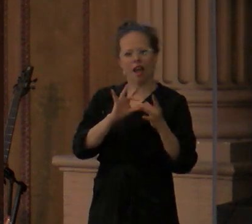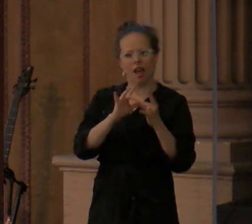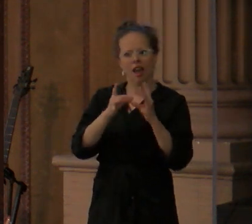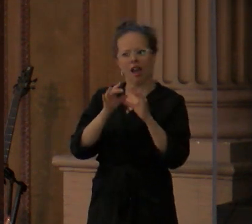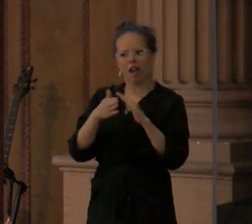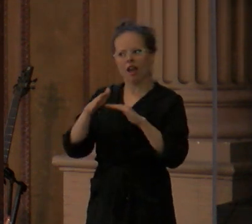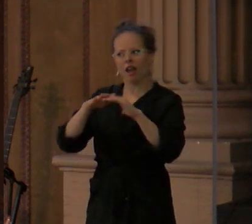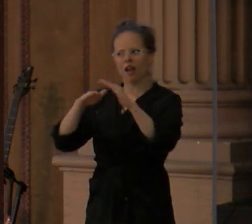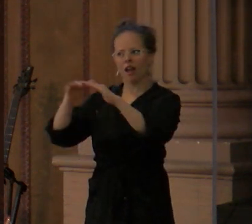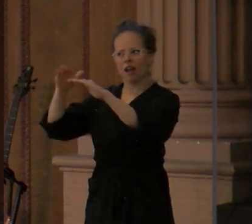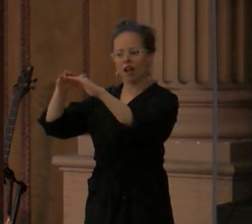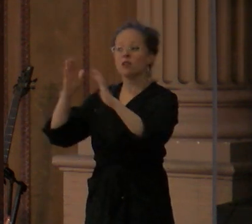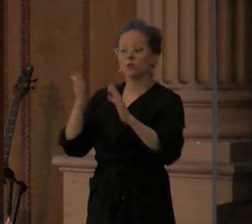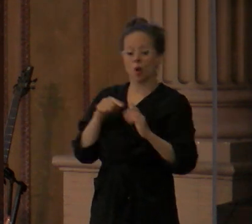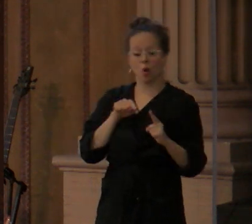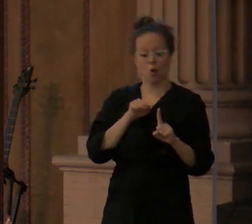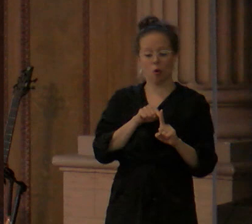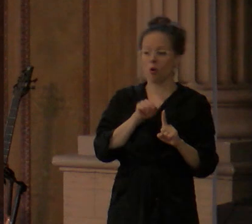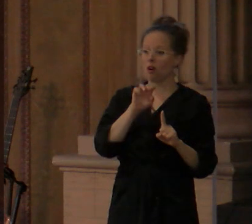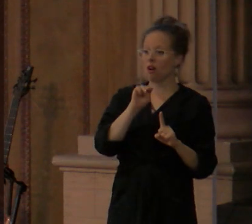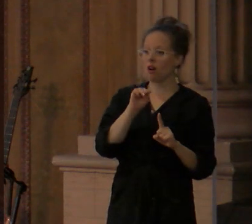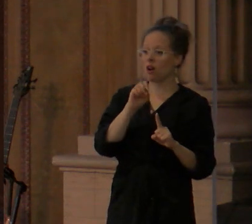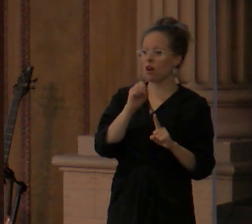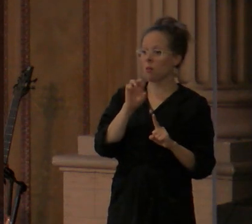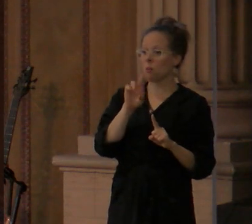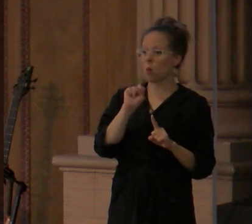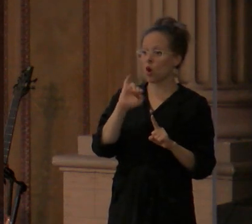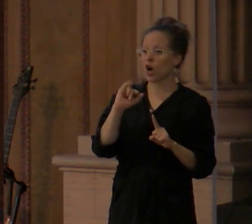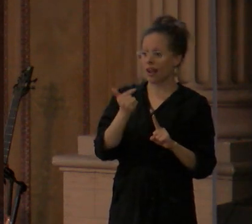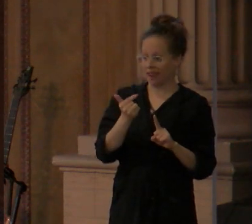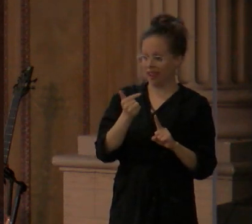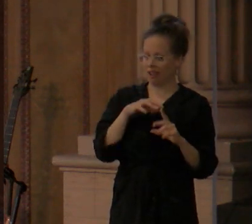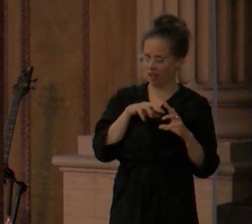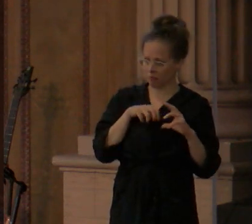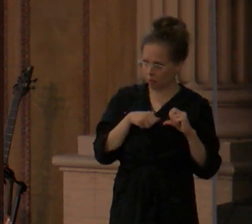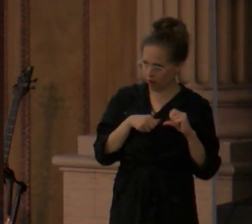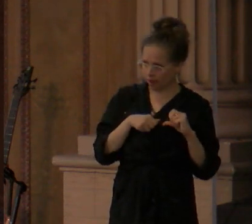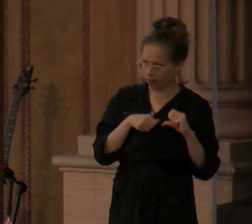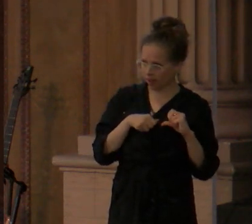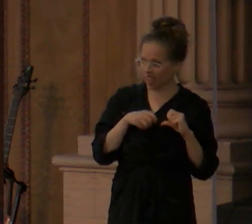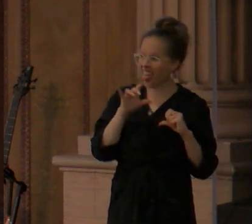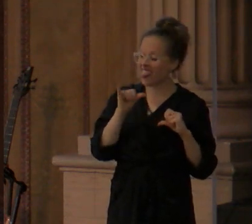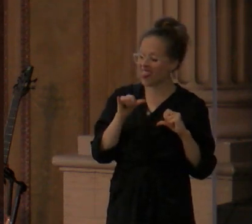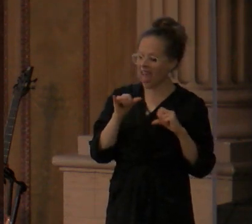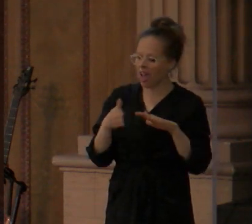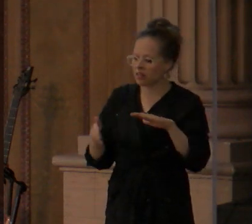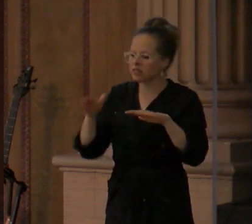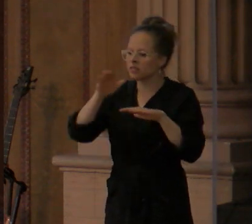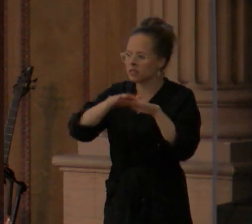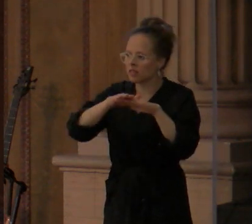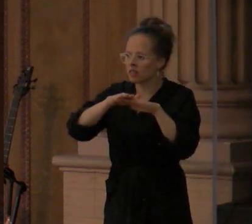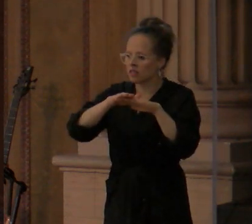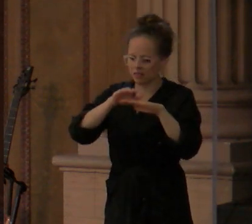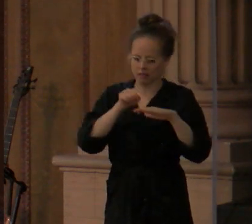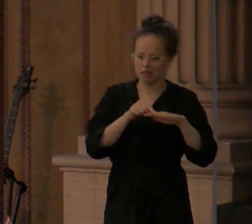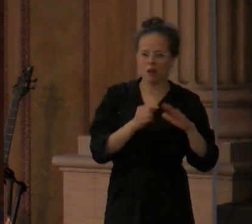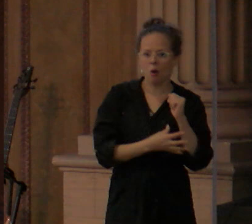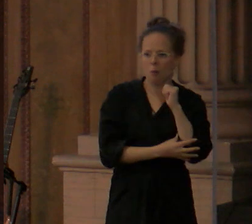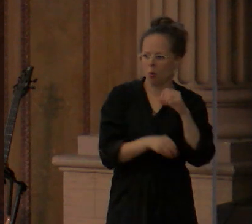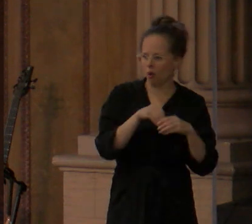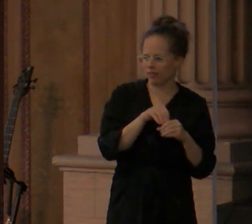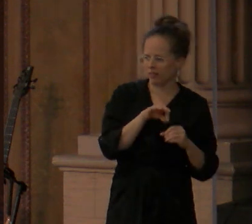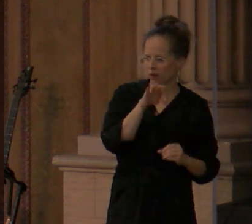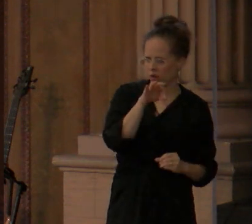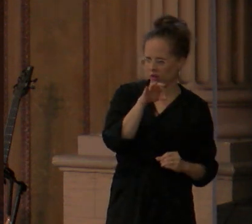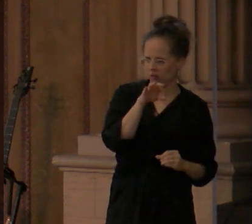And so the mourning specifically in view here builds on being poor in spirit. So it's not necessarily the mourning